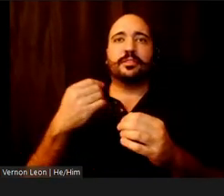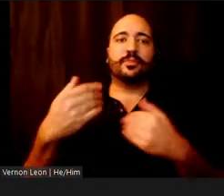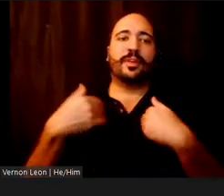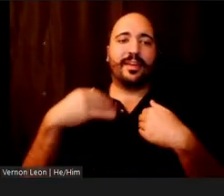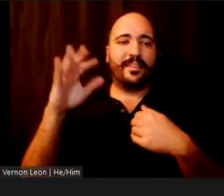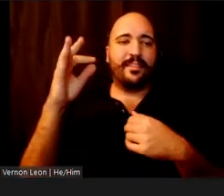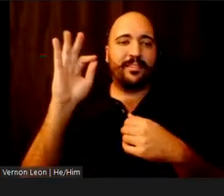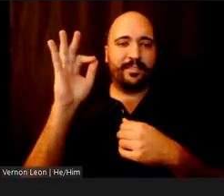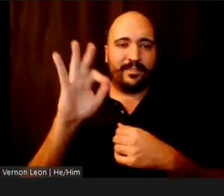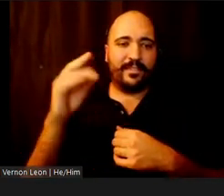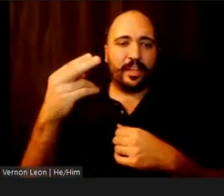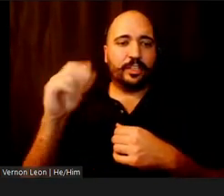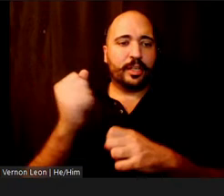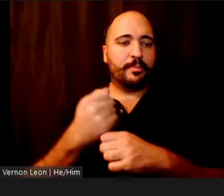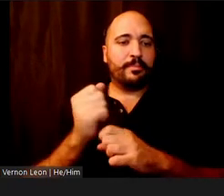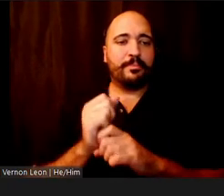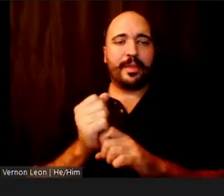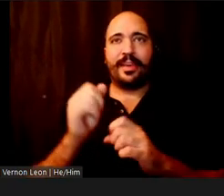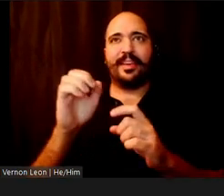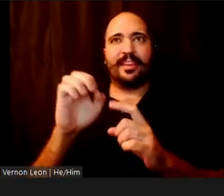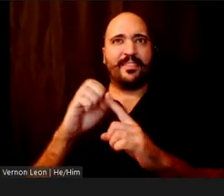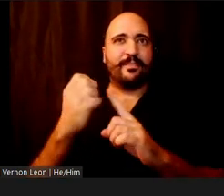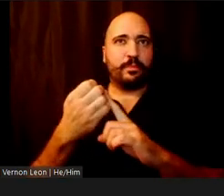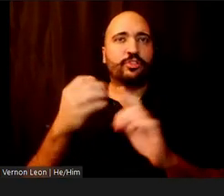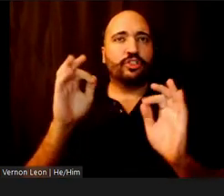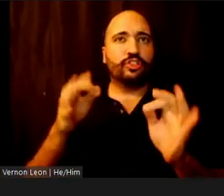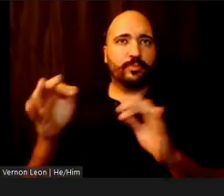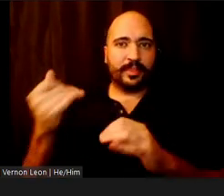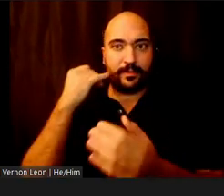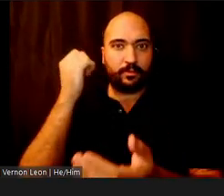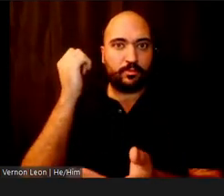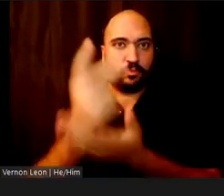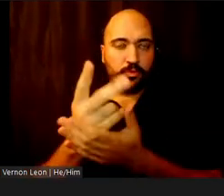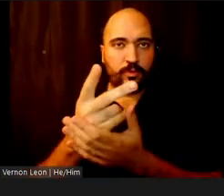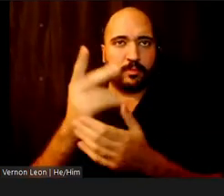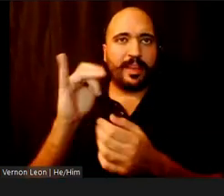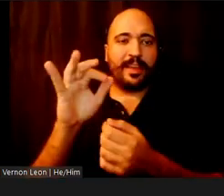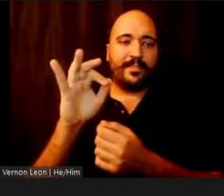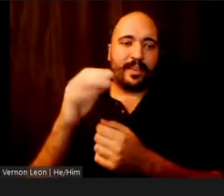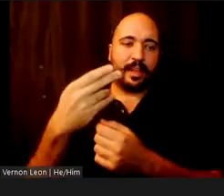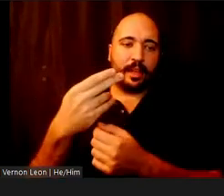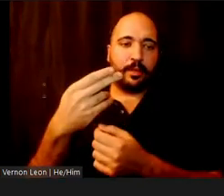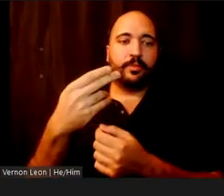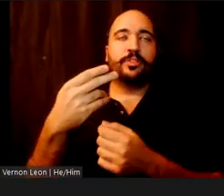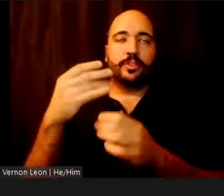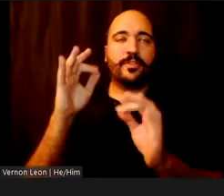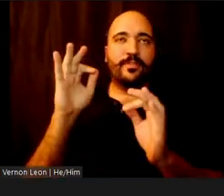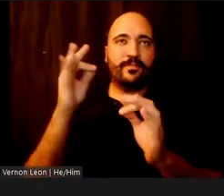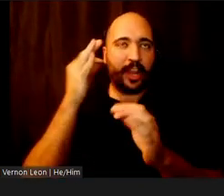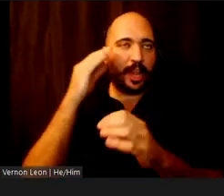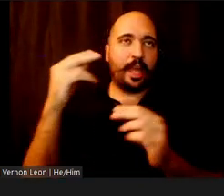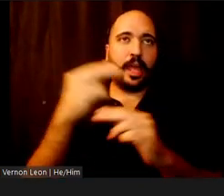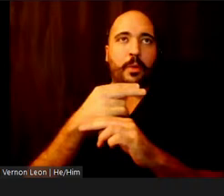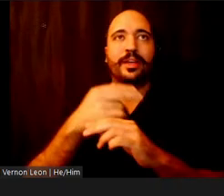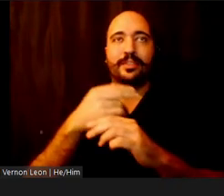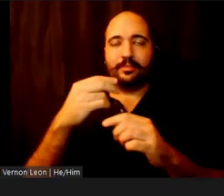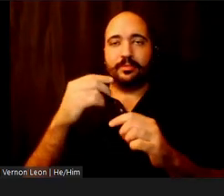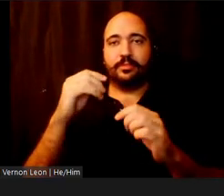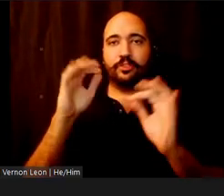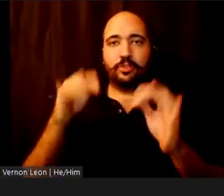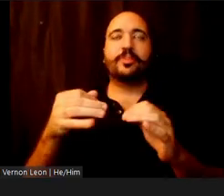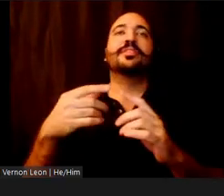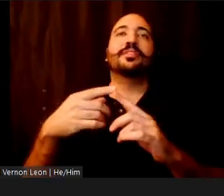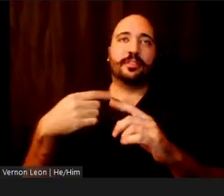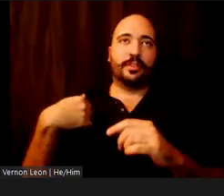make an environmental determination. If approved by Federal Highway Administration, future outreach and public hearings will be held as part of the